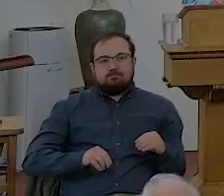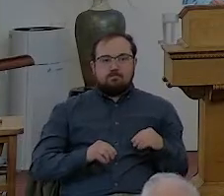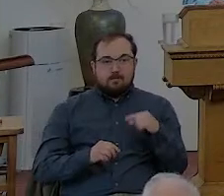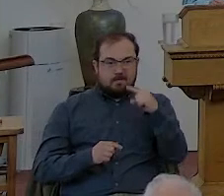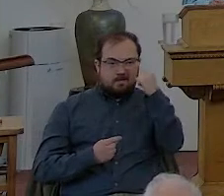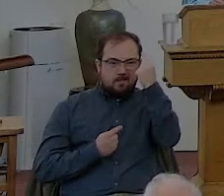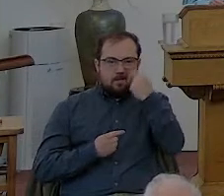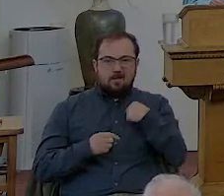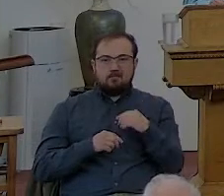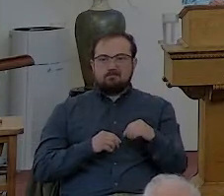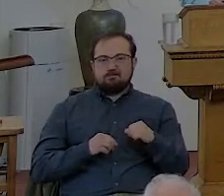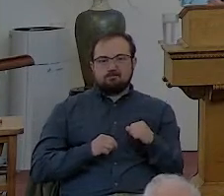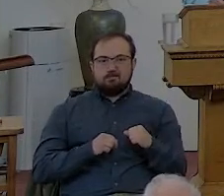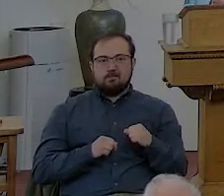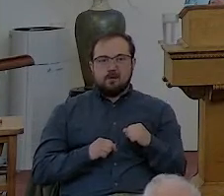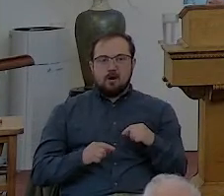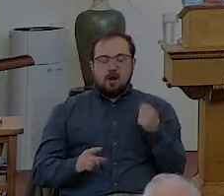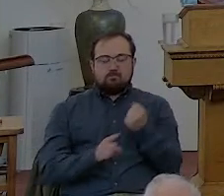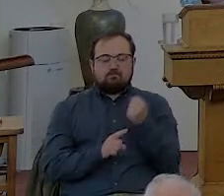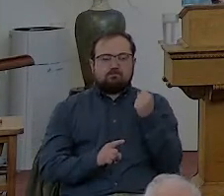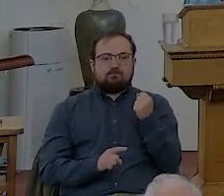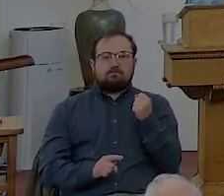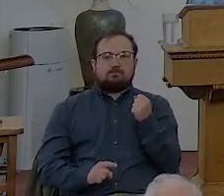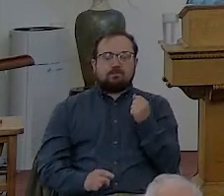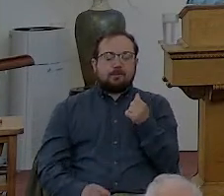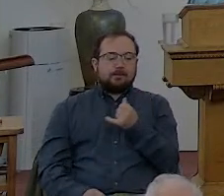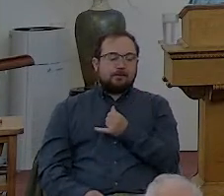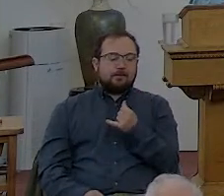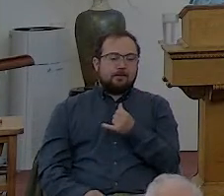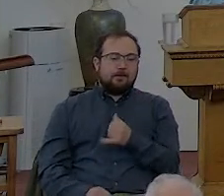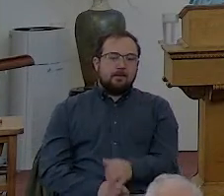thought about moving, bam!